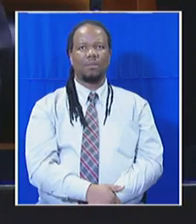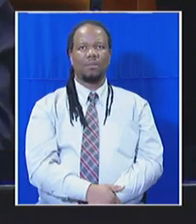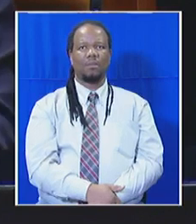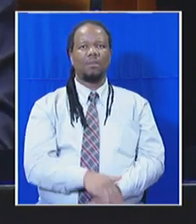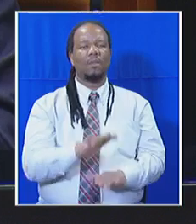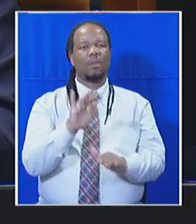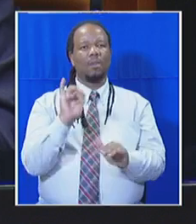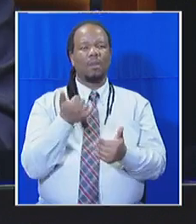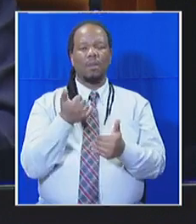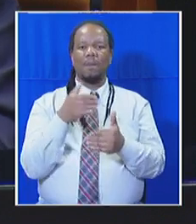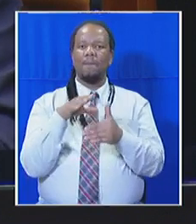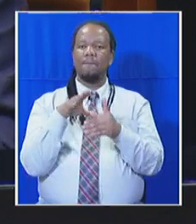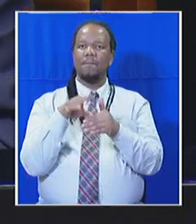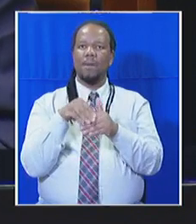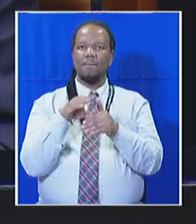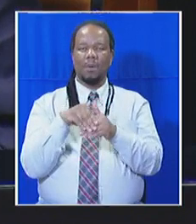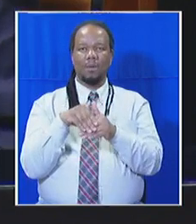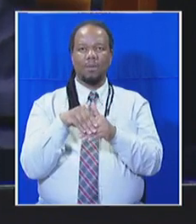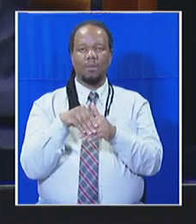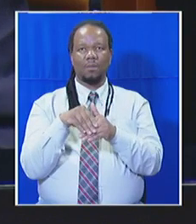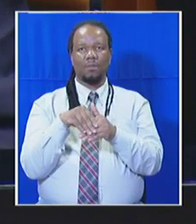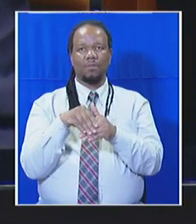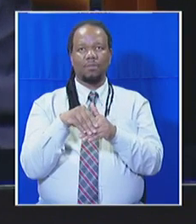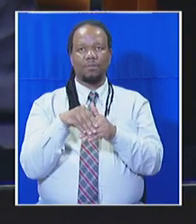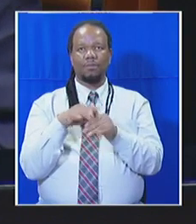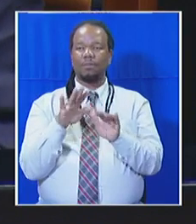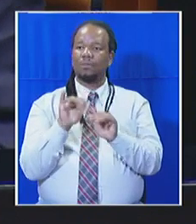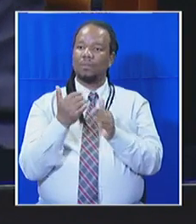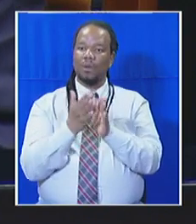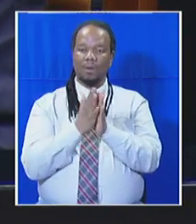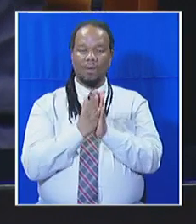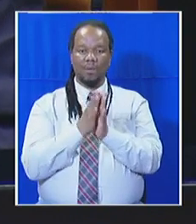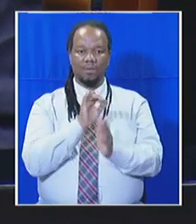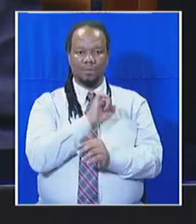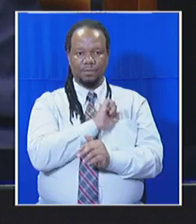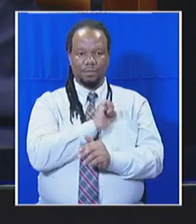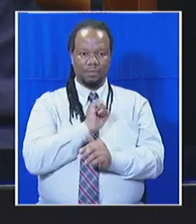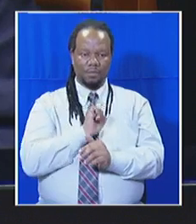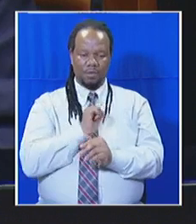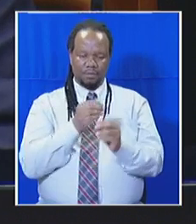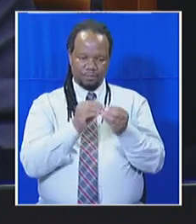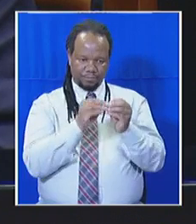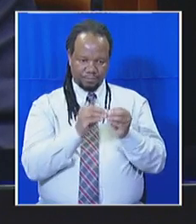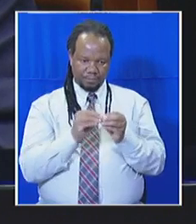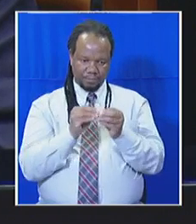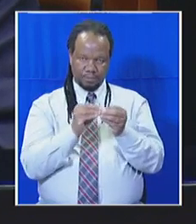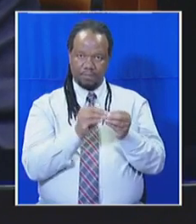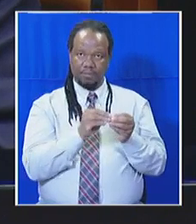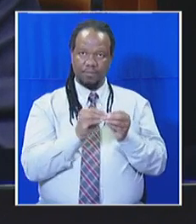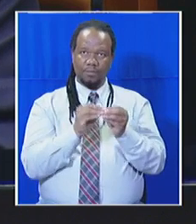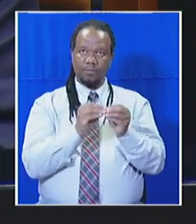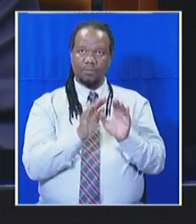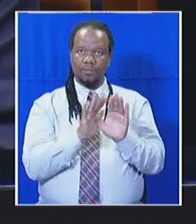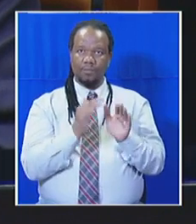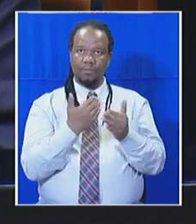Honorable members, I'm going to request the table to work on this one for the presiding officer so that